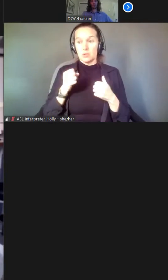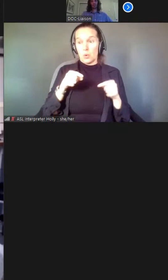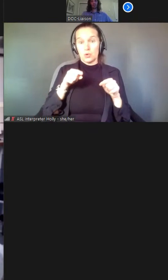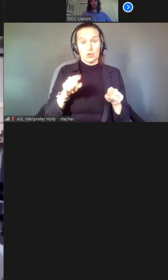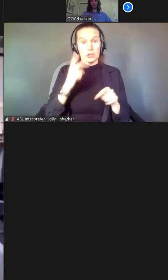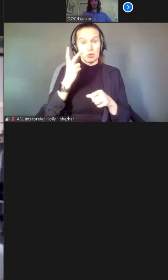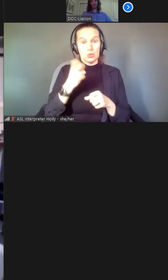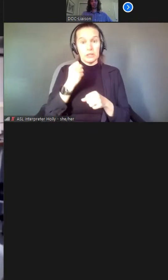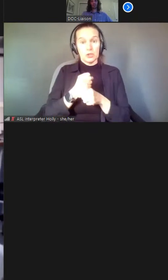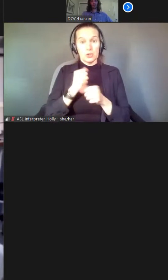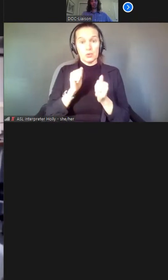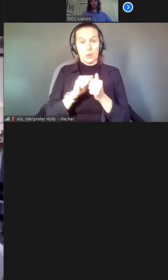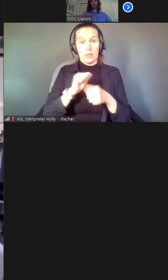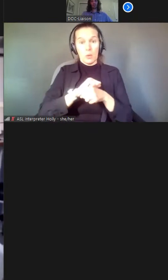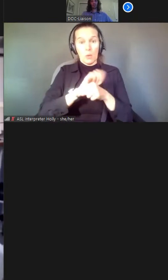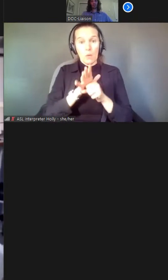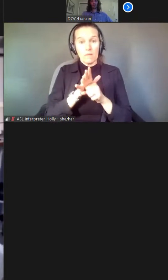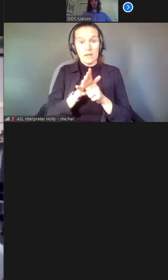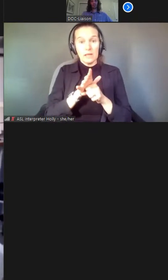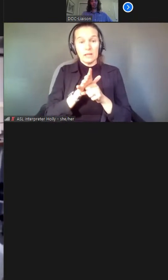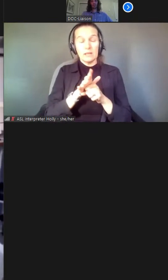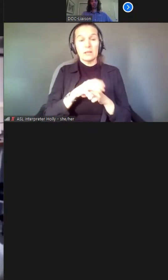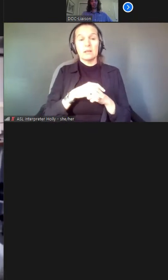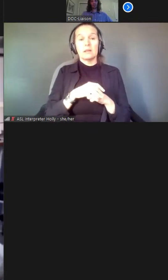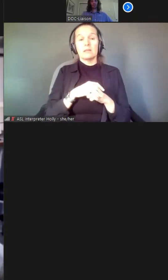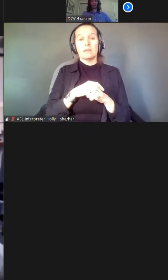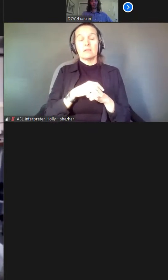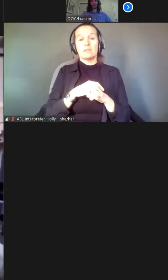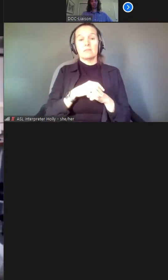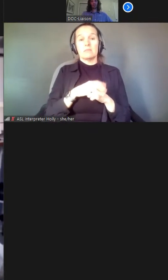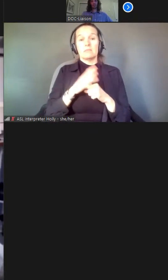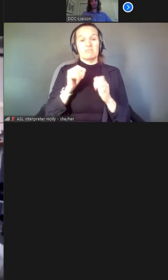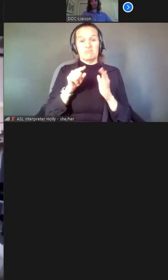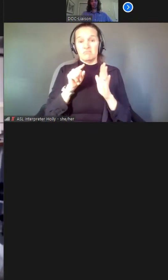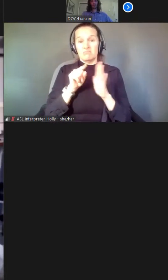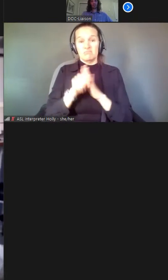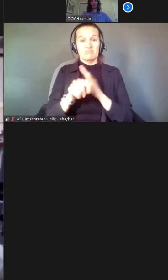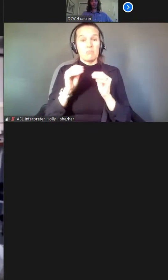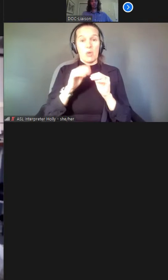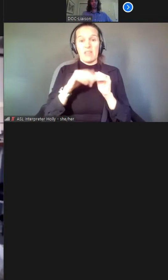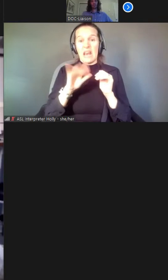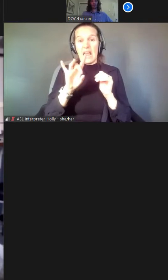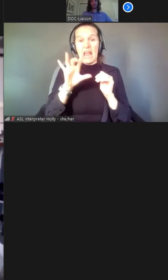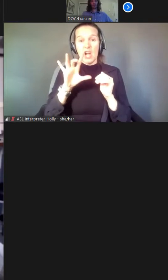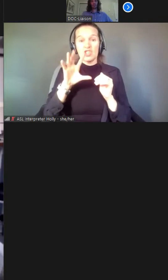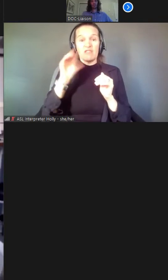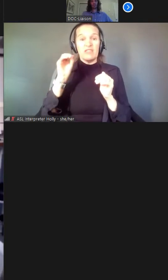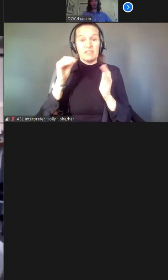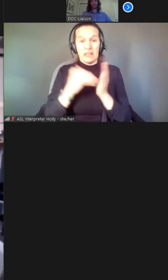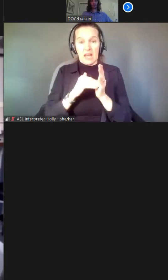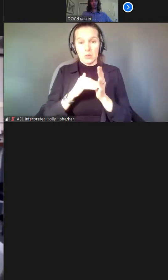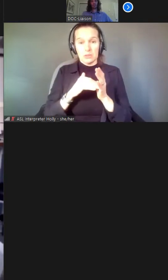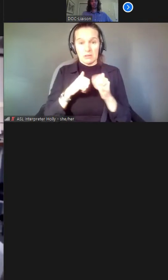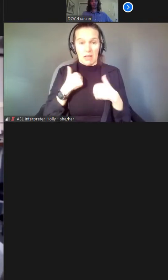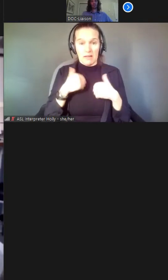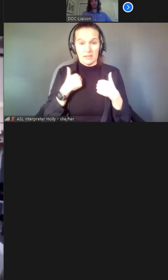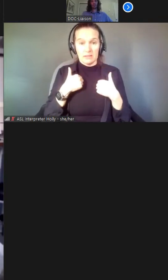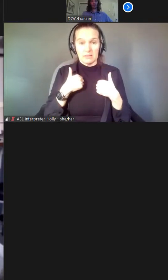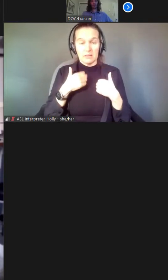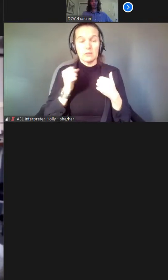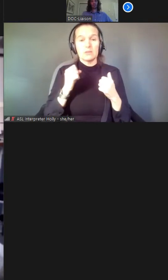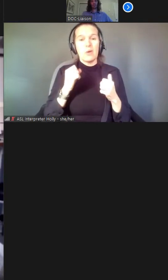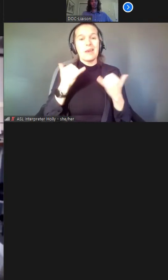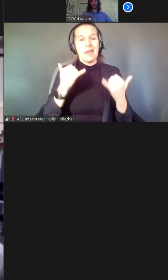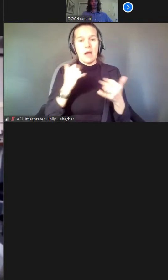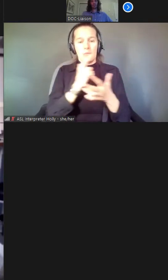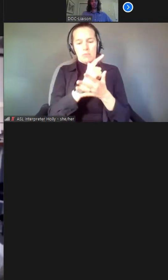had COVID, it has taken over 850,000 lives. Now, when you get down to Omicron, it